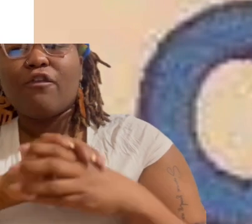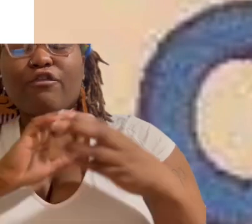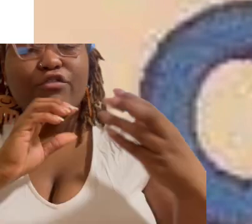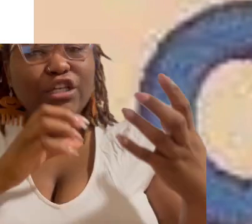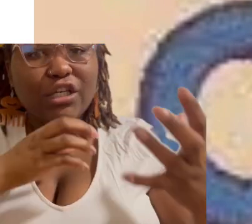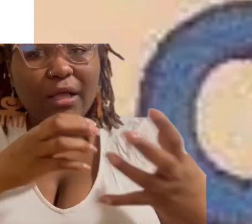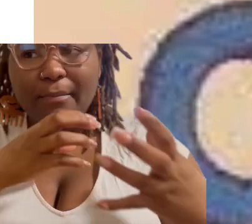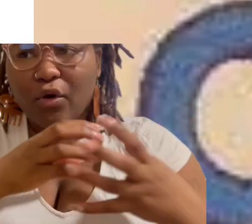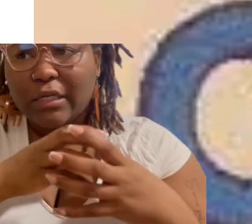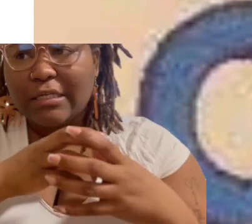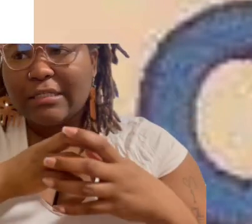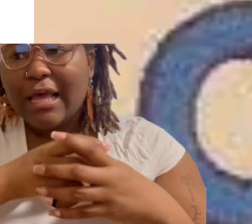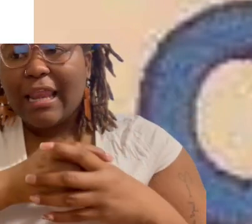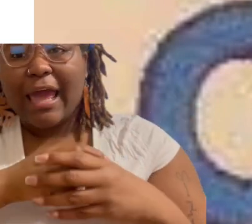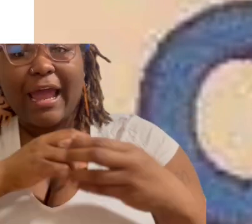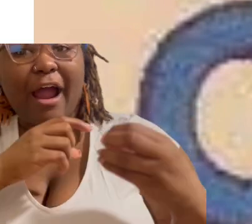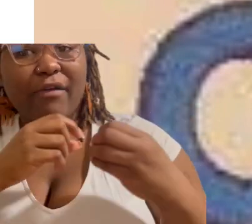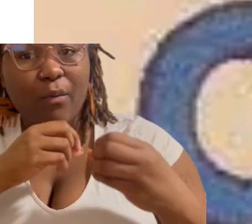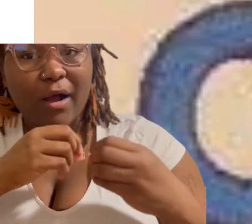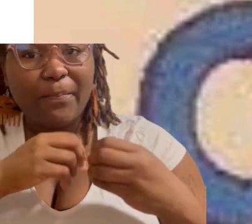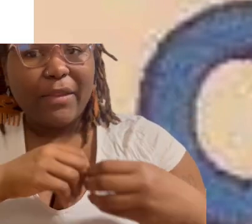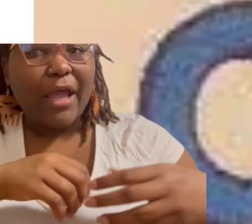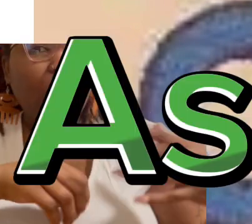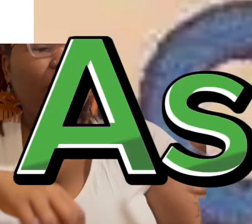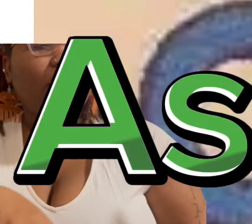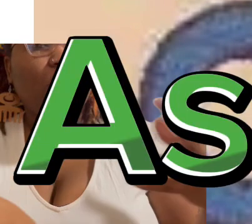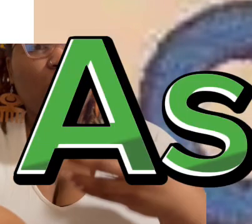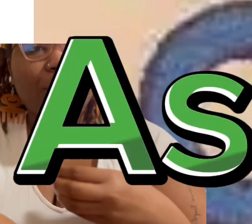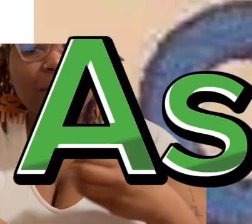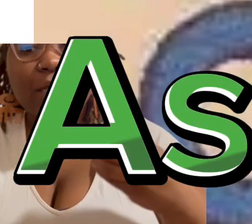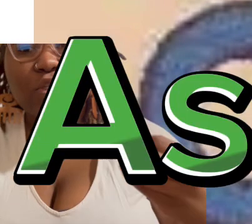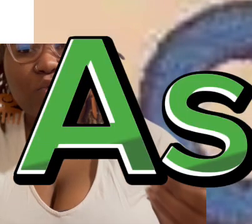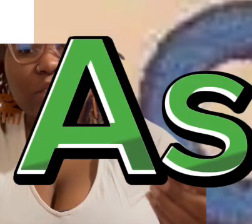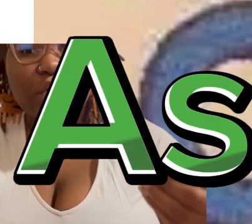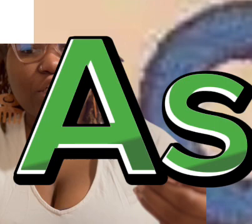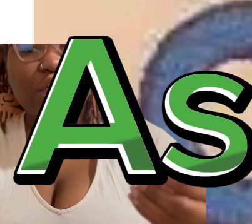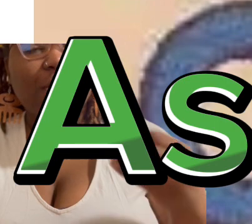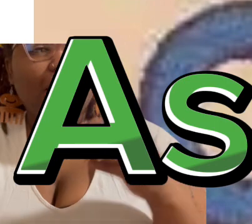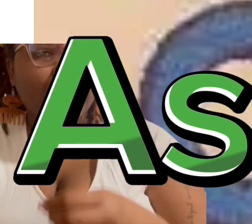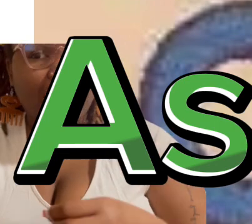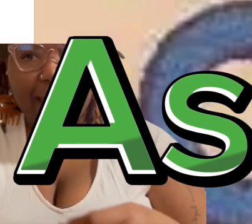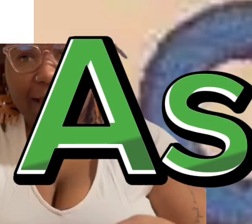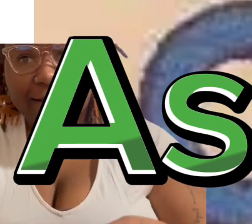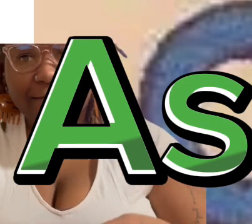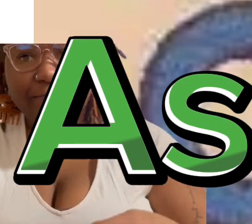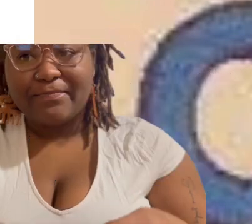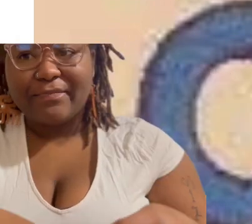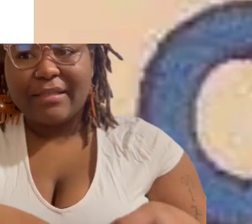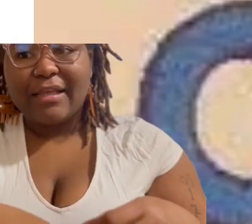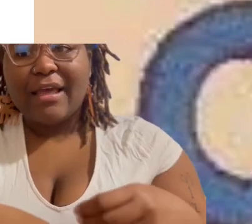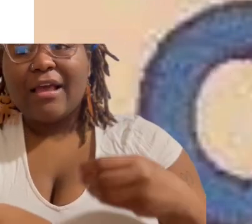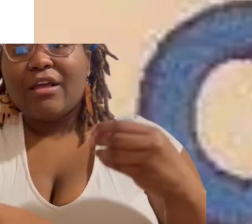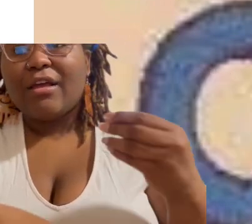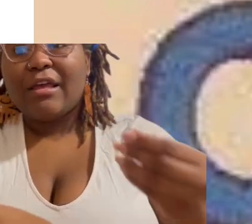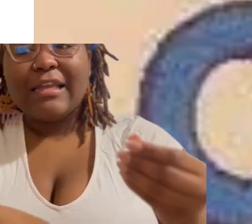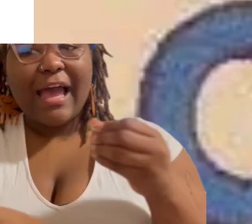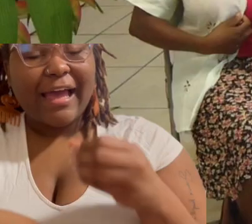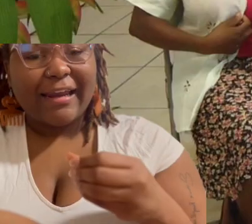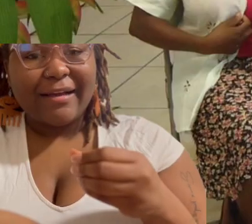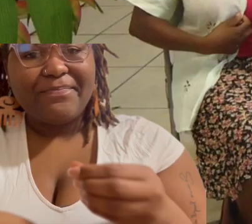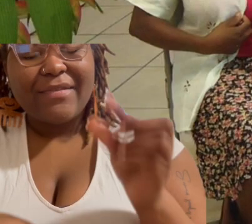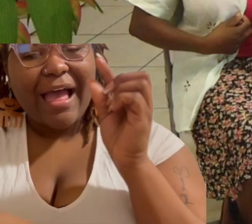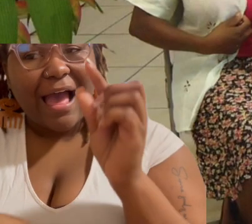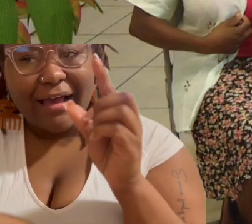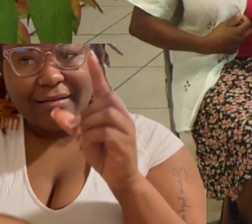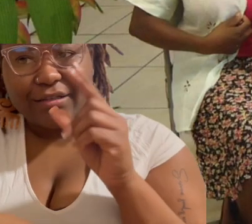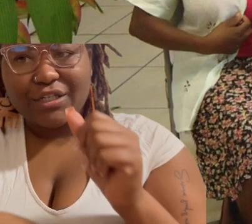formation of regional bodies like CARIWA, Caribbean Women's Association in Guyana. In